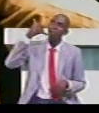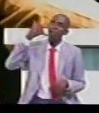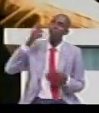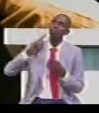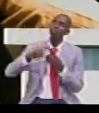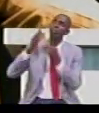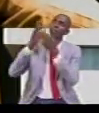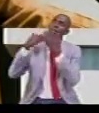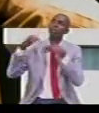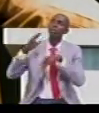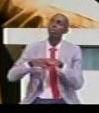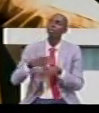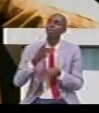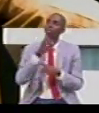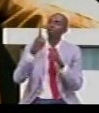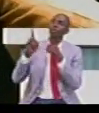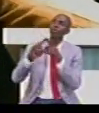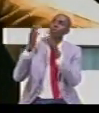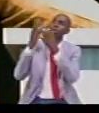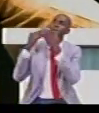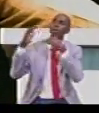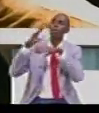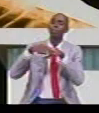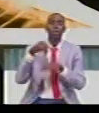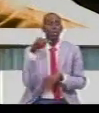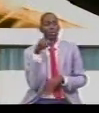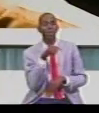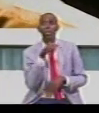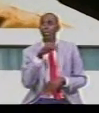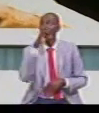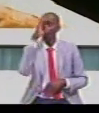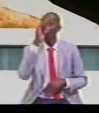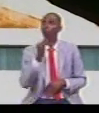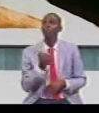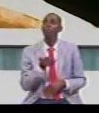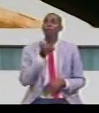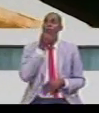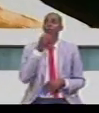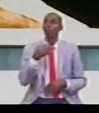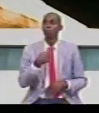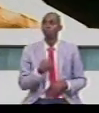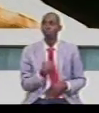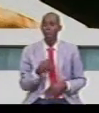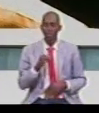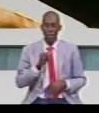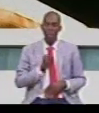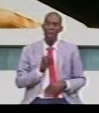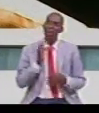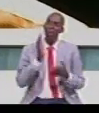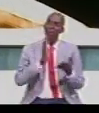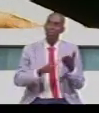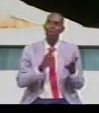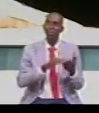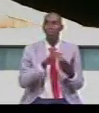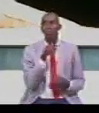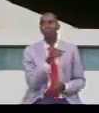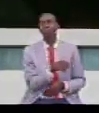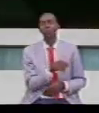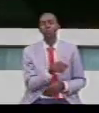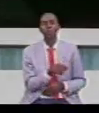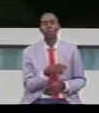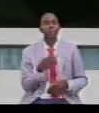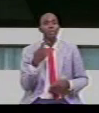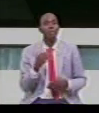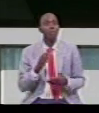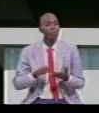say, heaven, this man here offended me, I forgave him. The